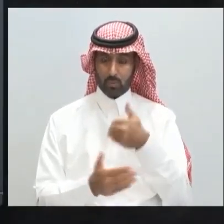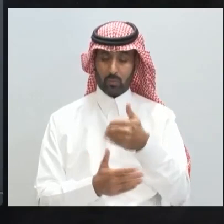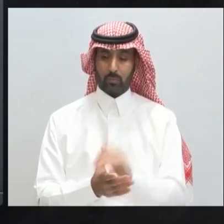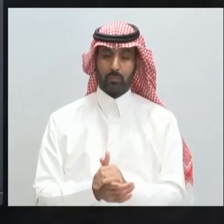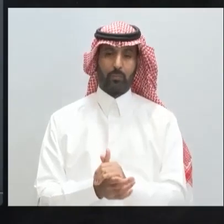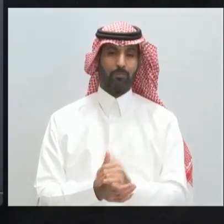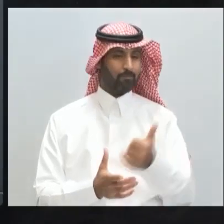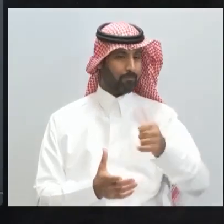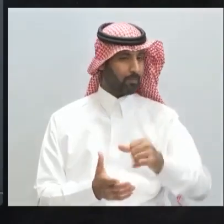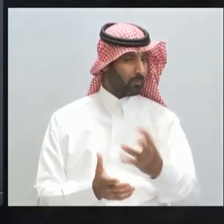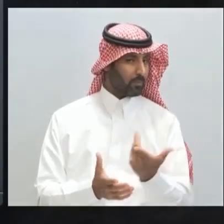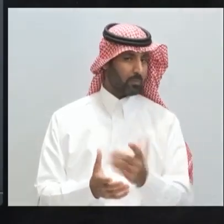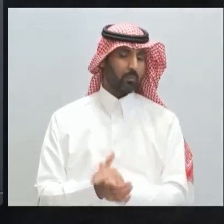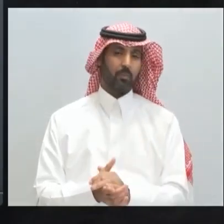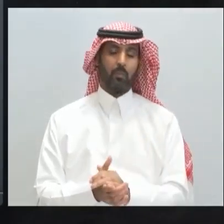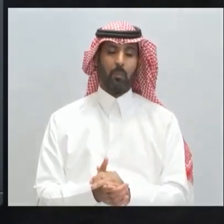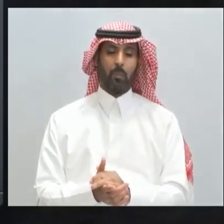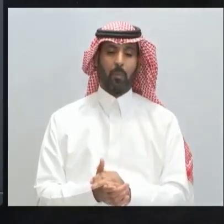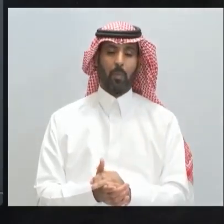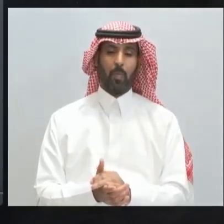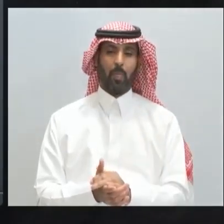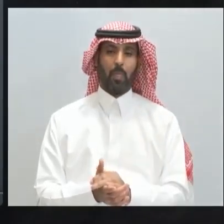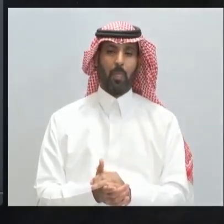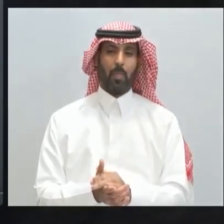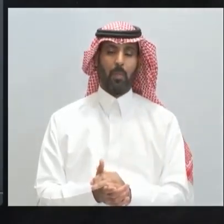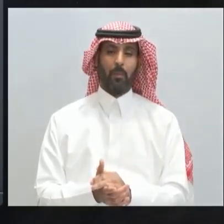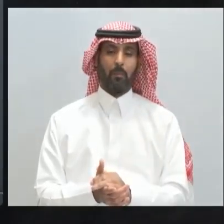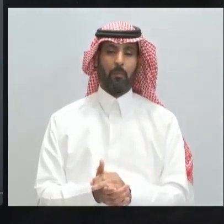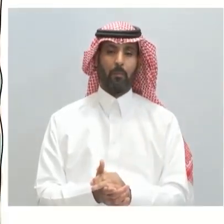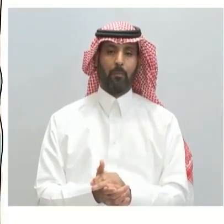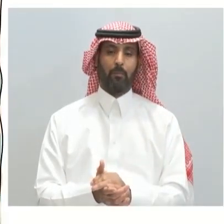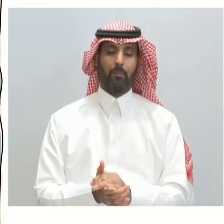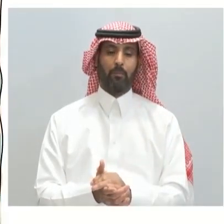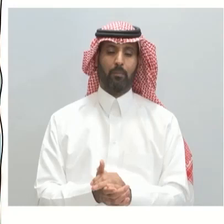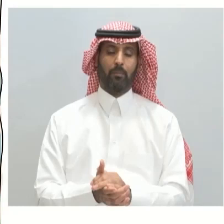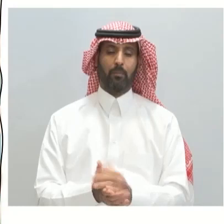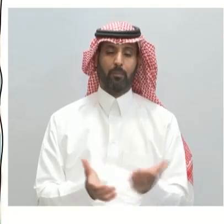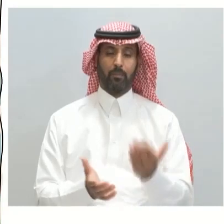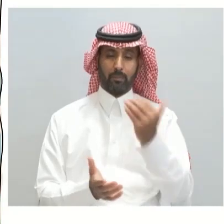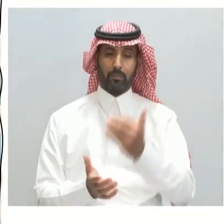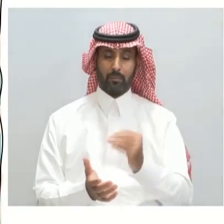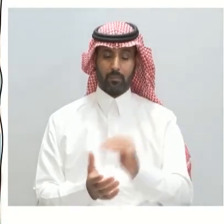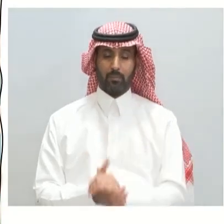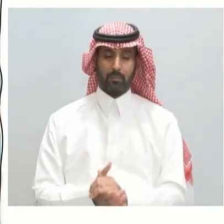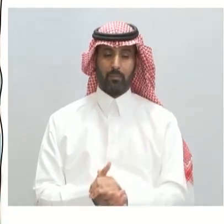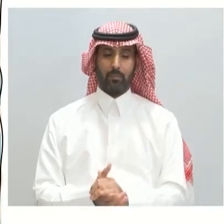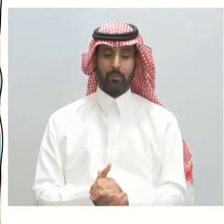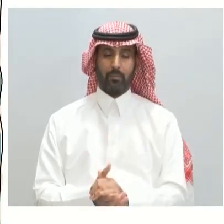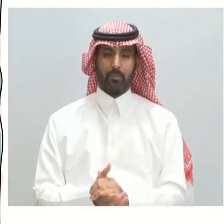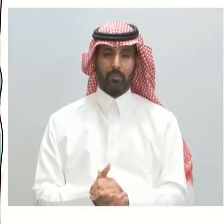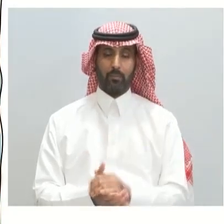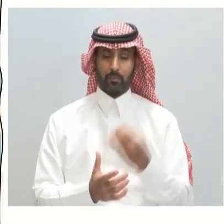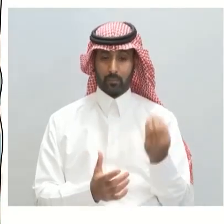successful or not? So, let's see the correct answer here. Has the